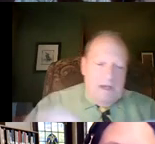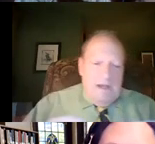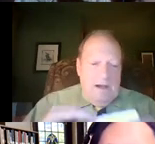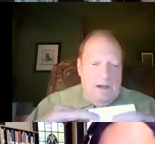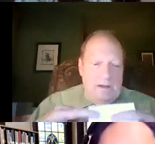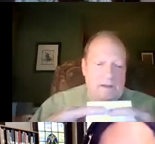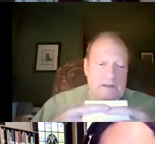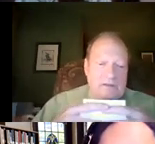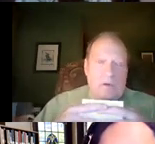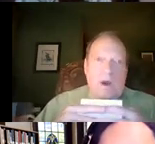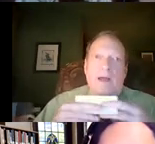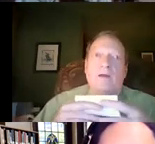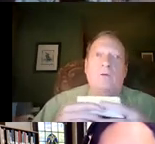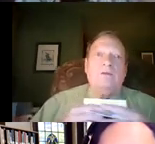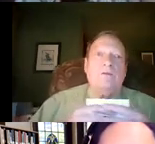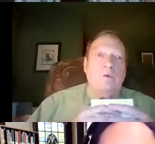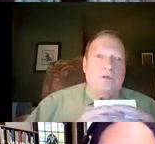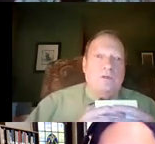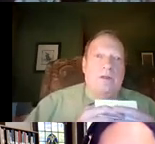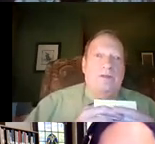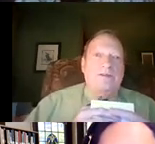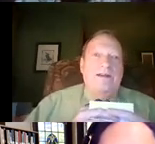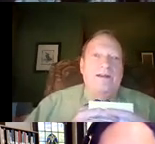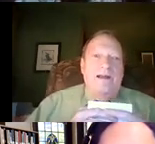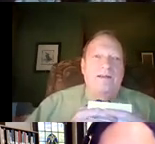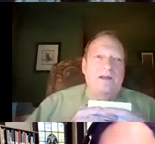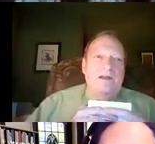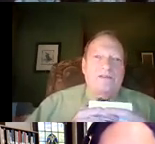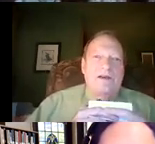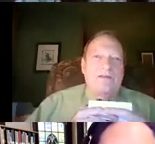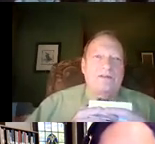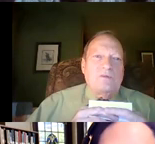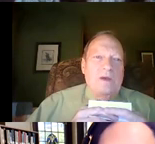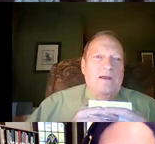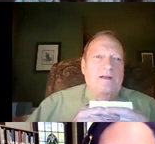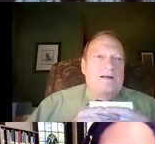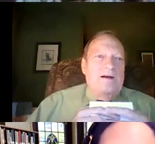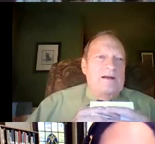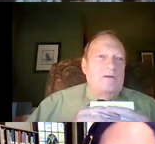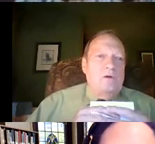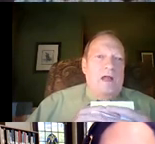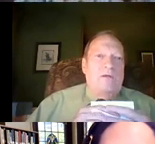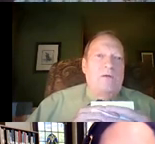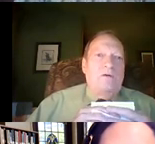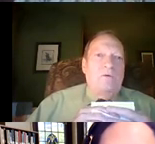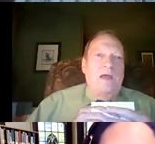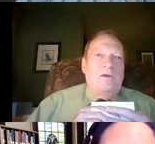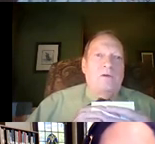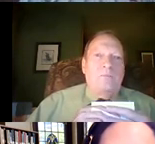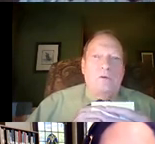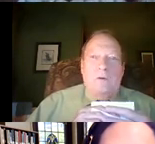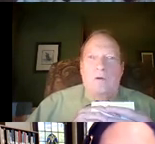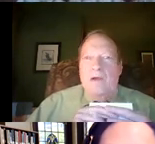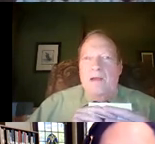economics, and so on. And there would be some new disciplines. And yes, this is what it looked like when you ran